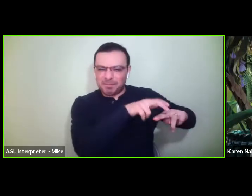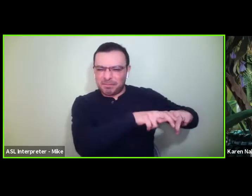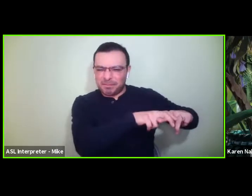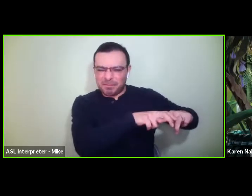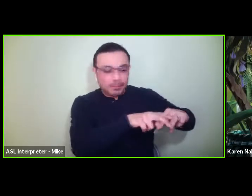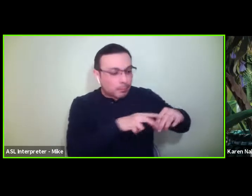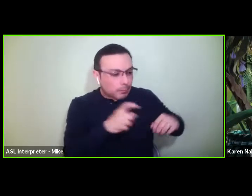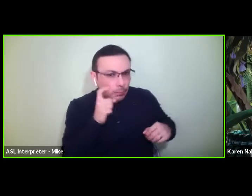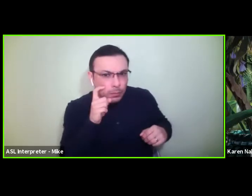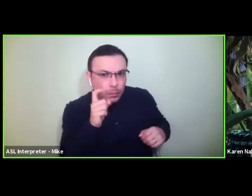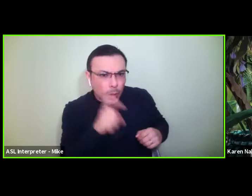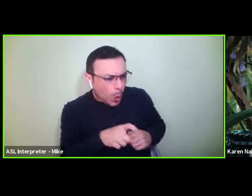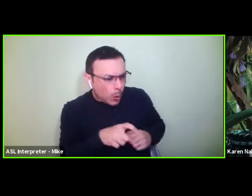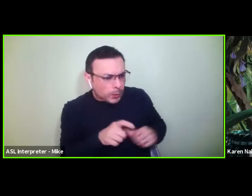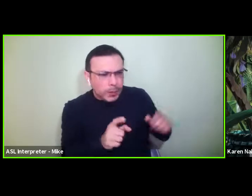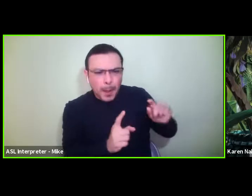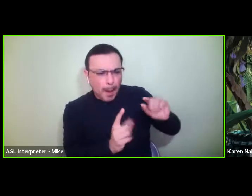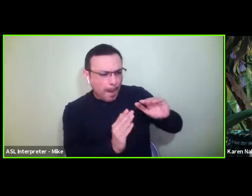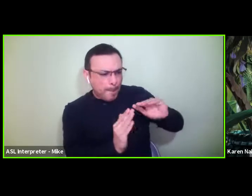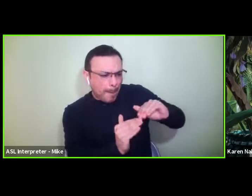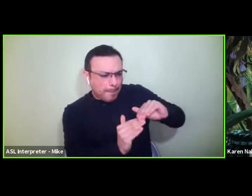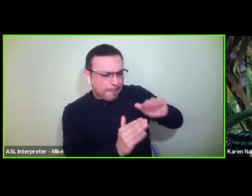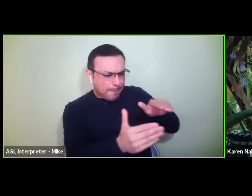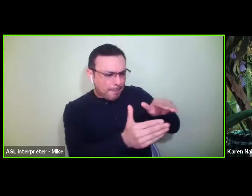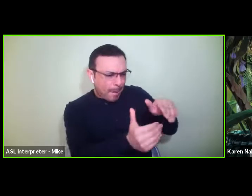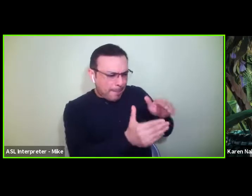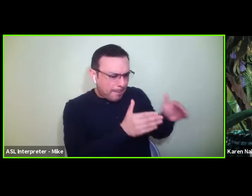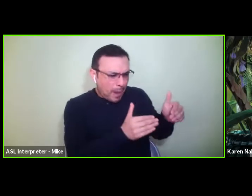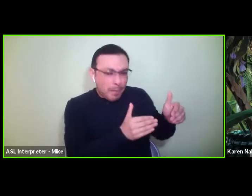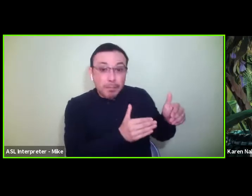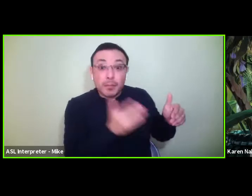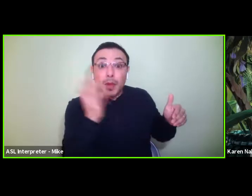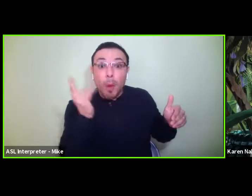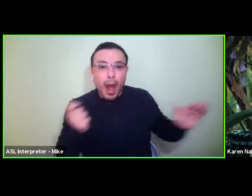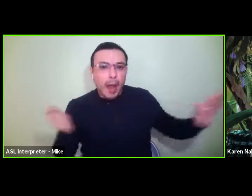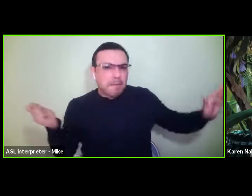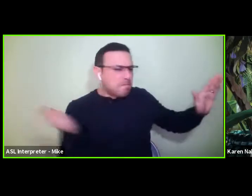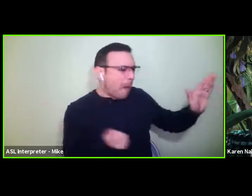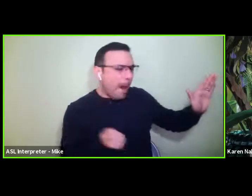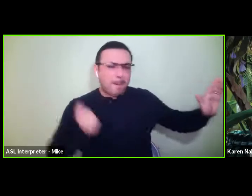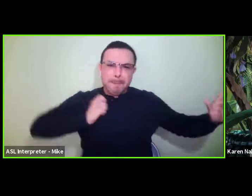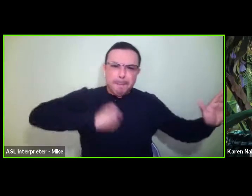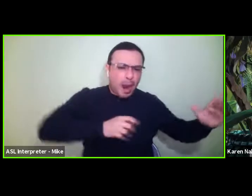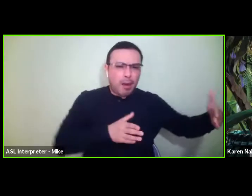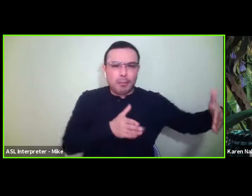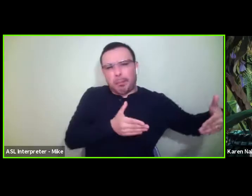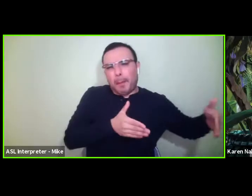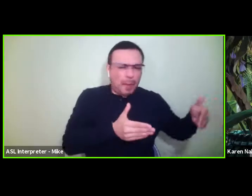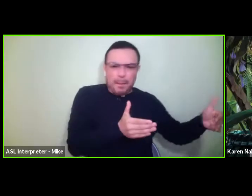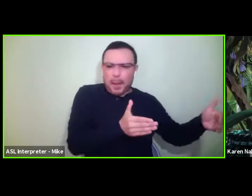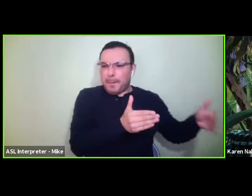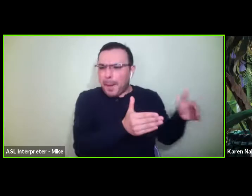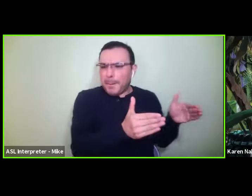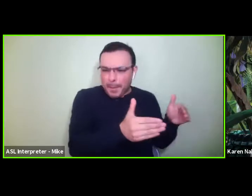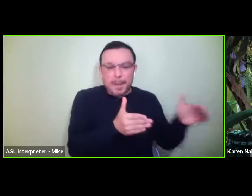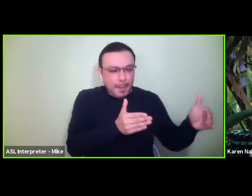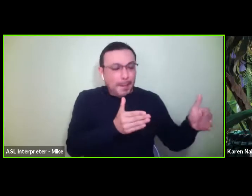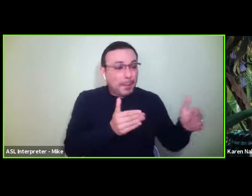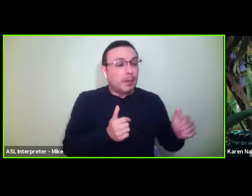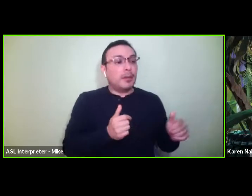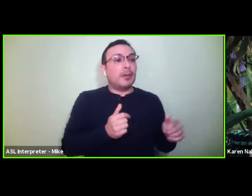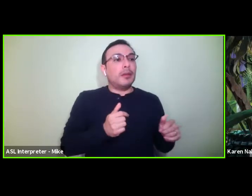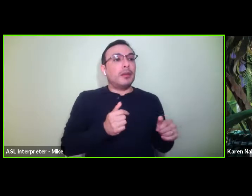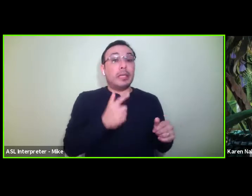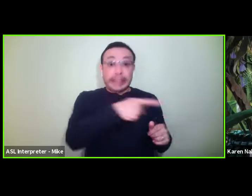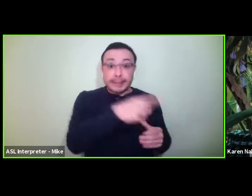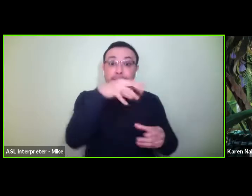dents of the many battles this disability activist fought for his own civil rights and those of others.